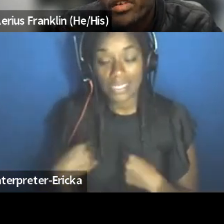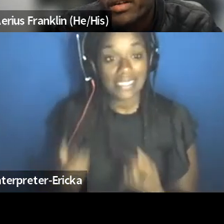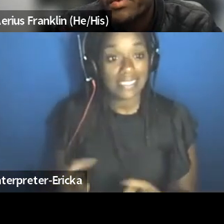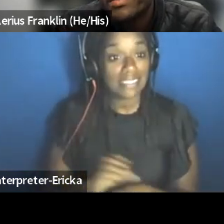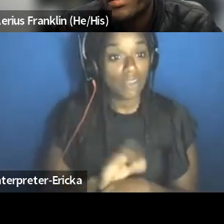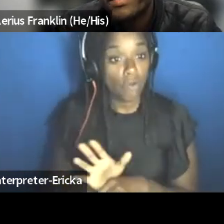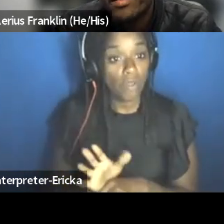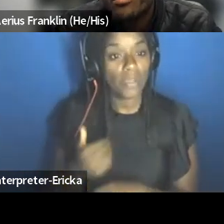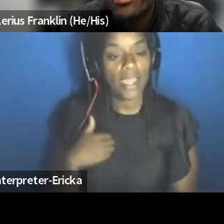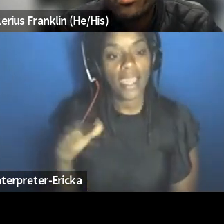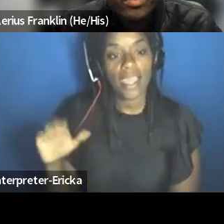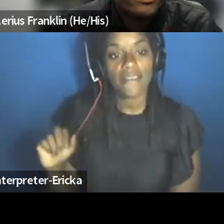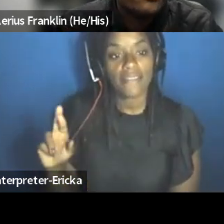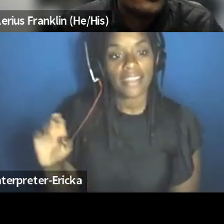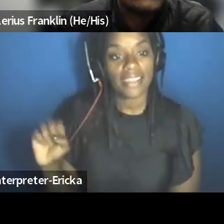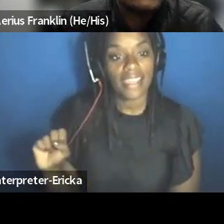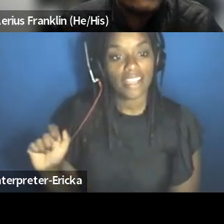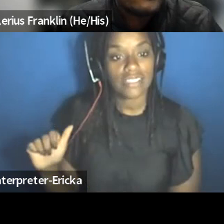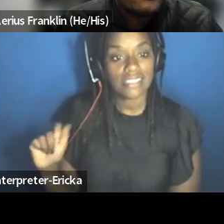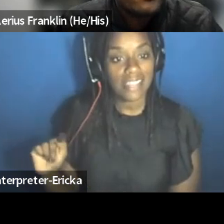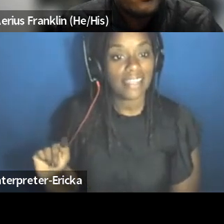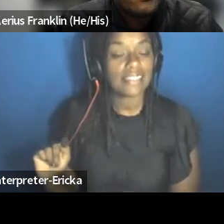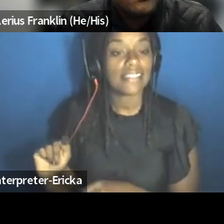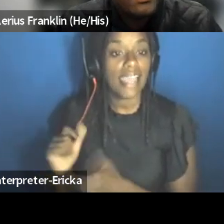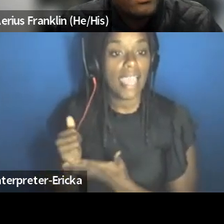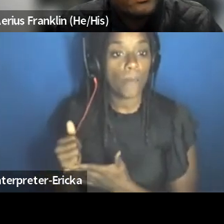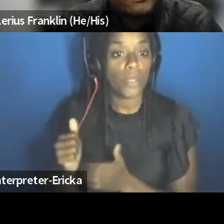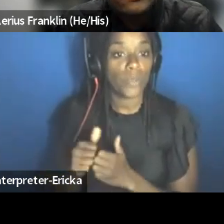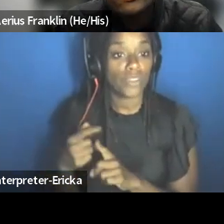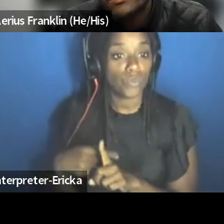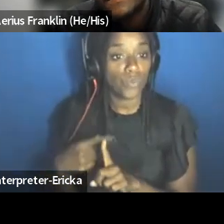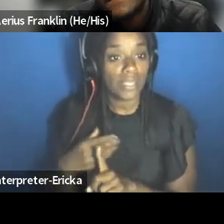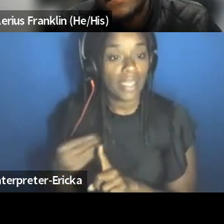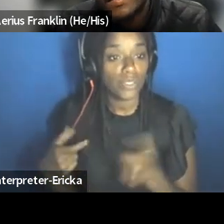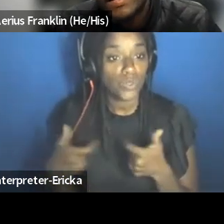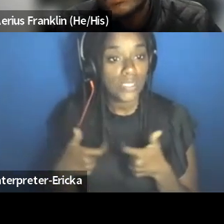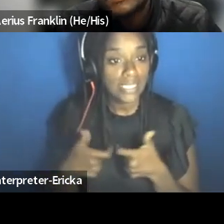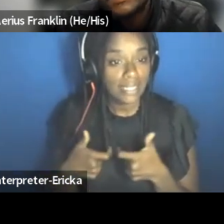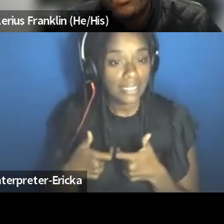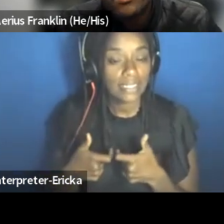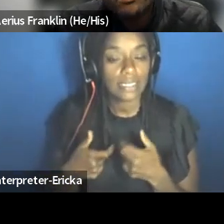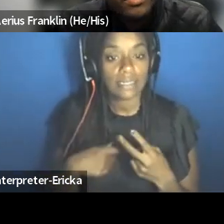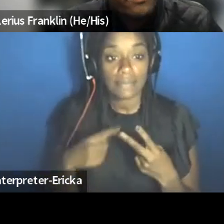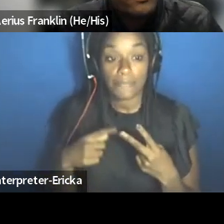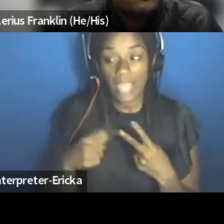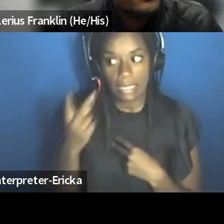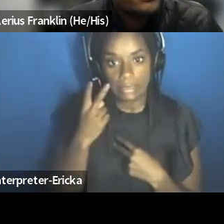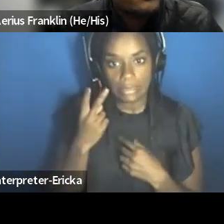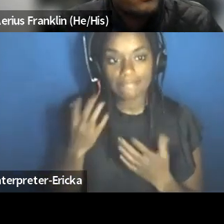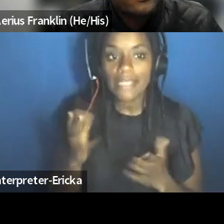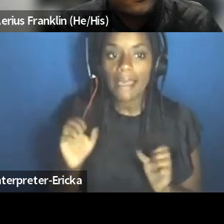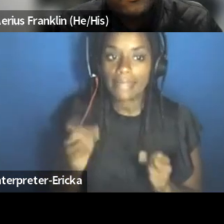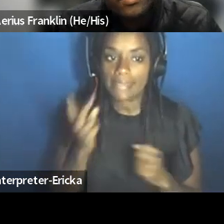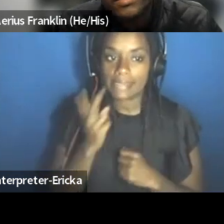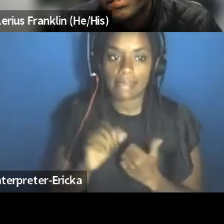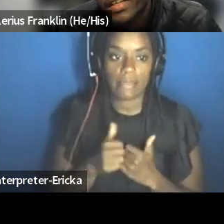Act program and helping with rent and utilities. Okay. And I can see how it could be difficult